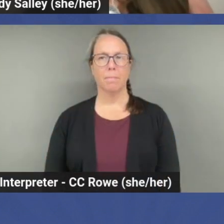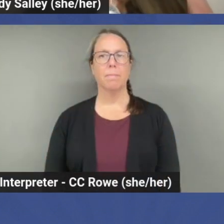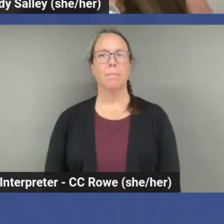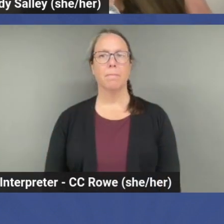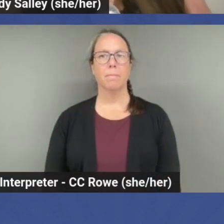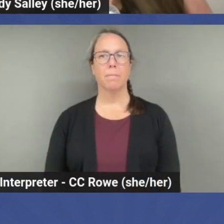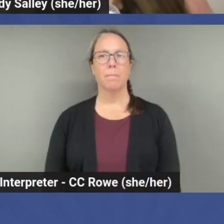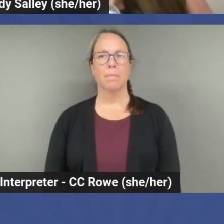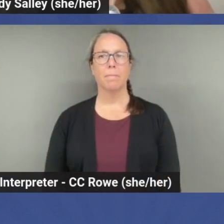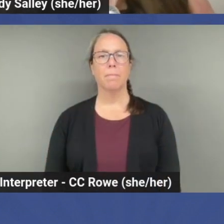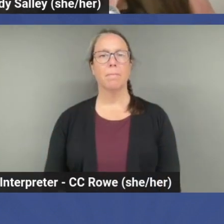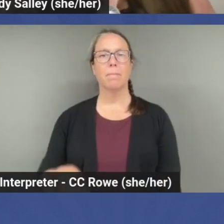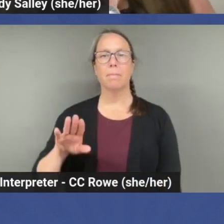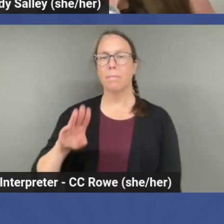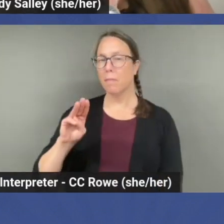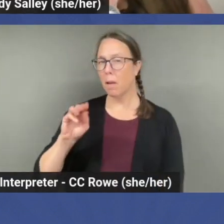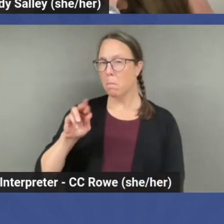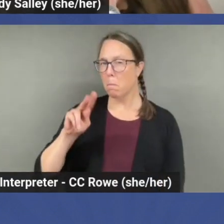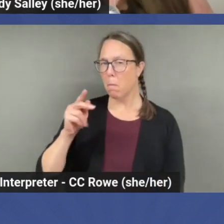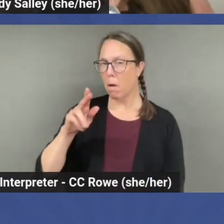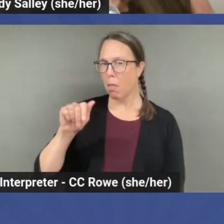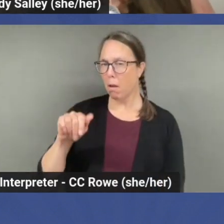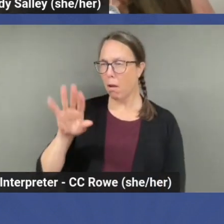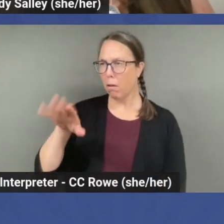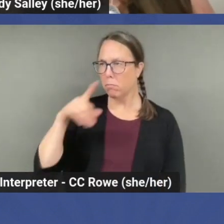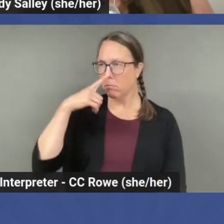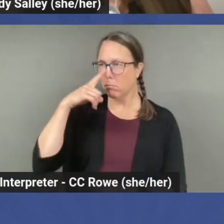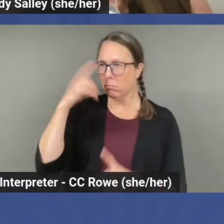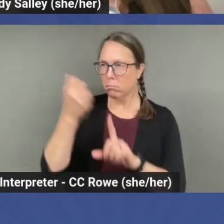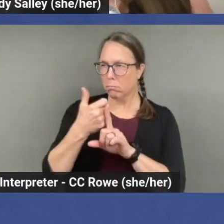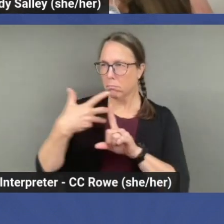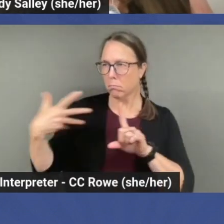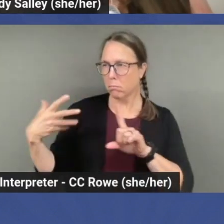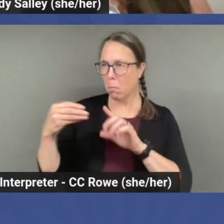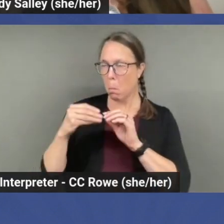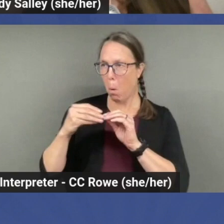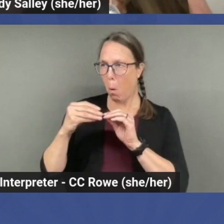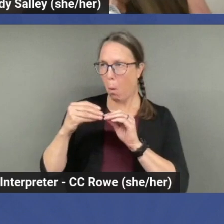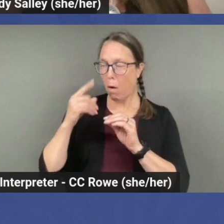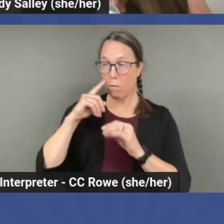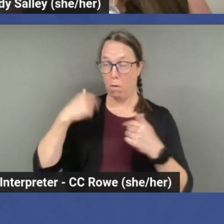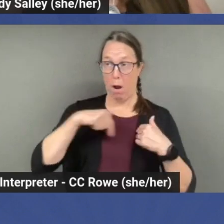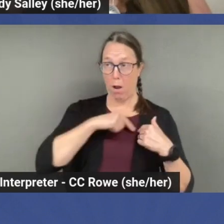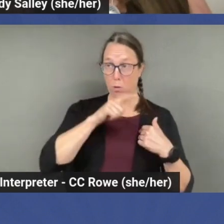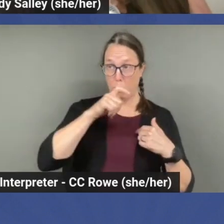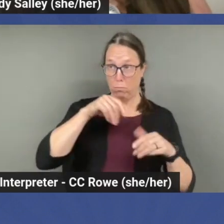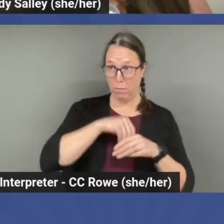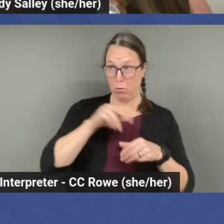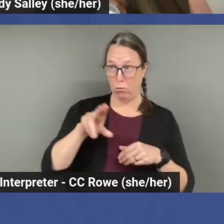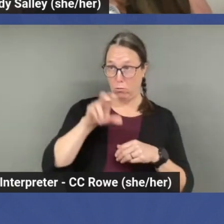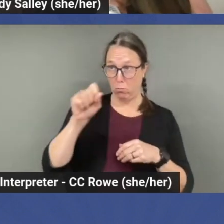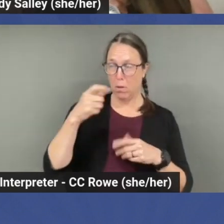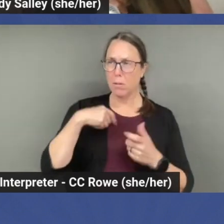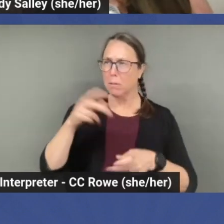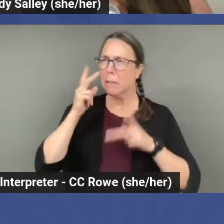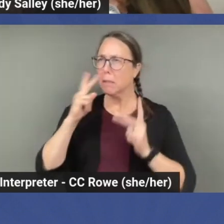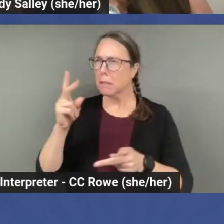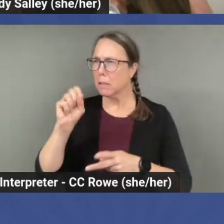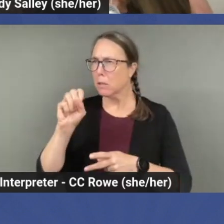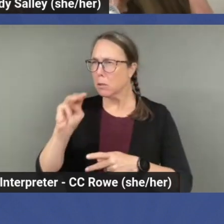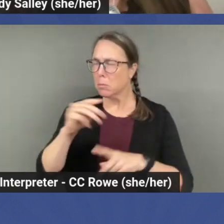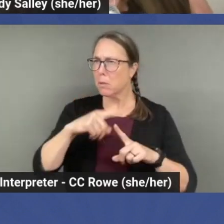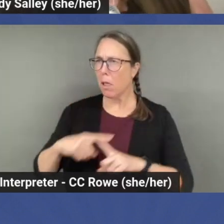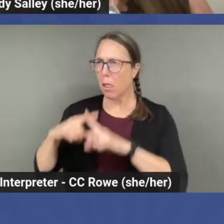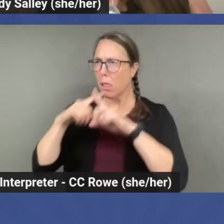All right. So, Martha, can you just explain a little bit more for those of us who are in the US? You know, we've definitely seen the social media